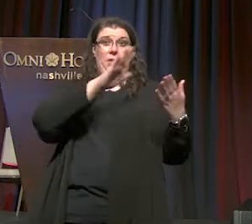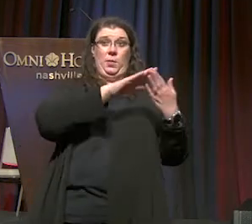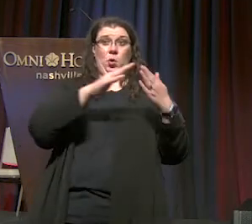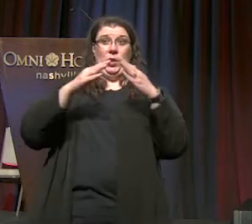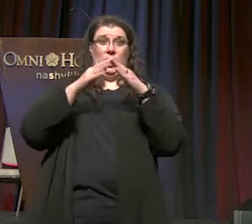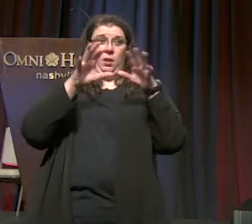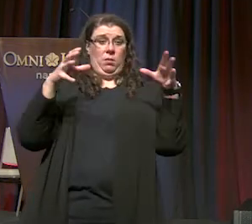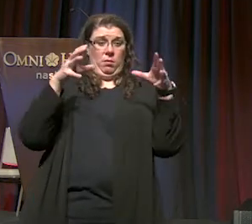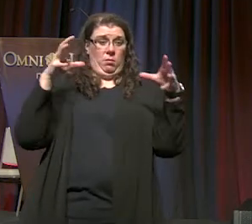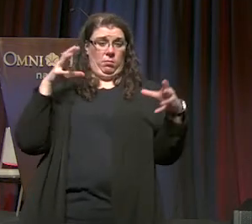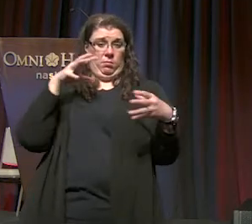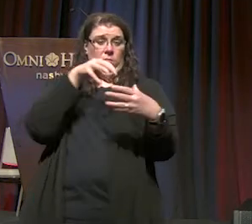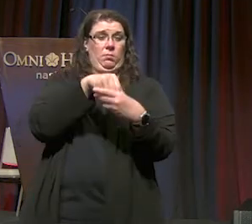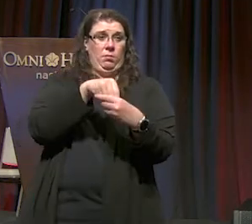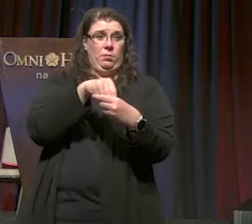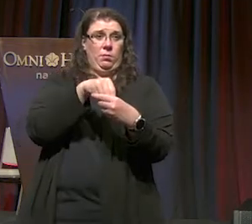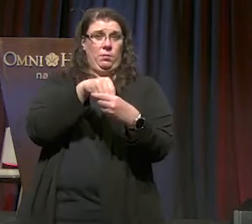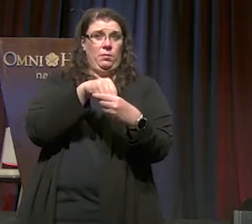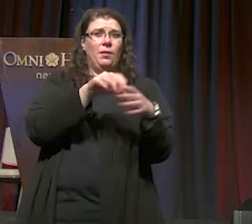friends of Jesus,